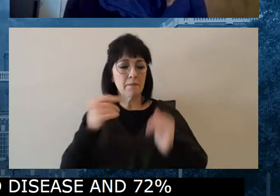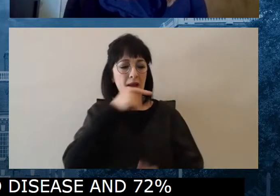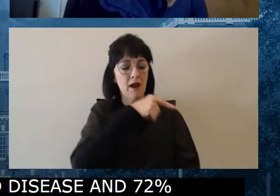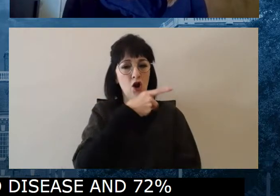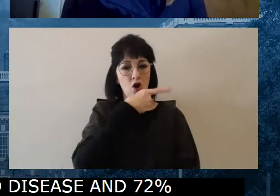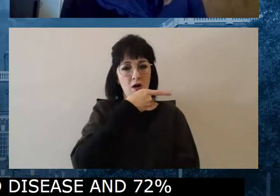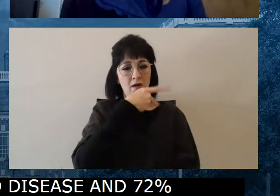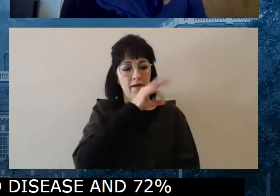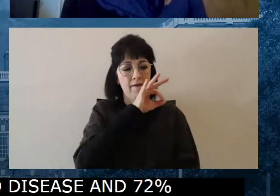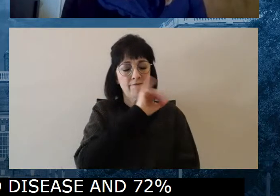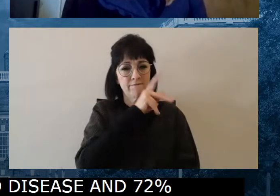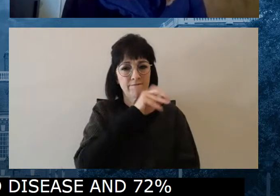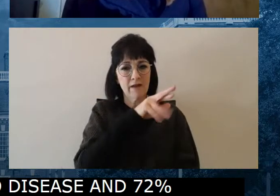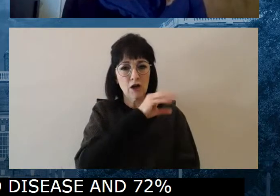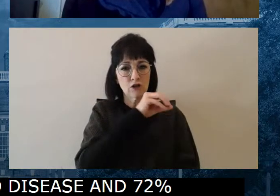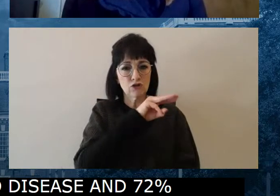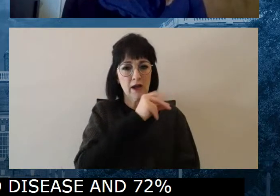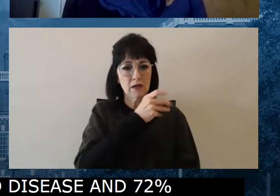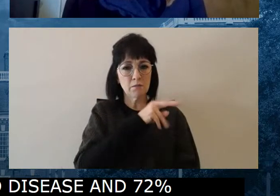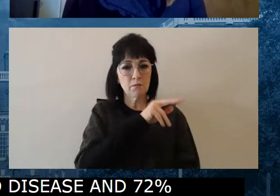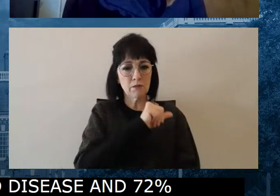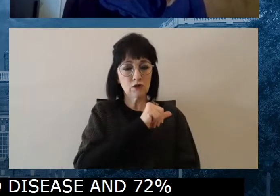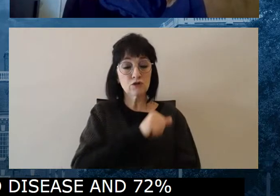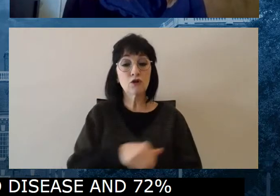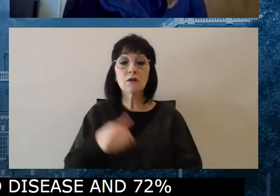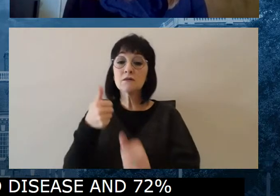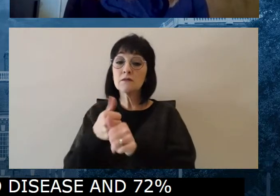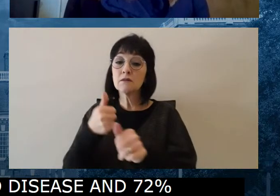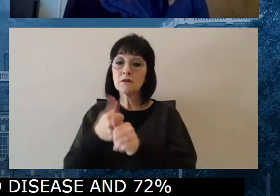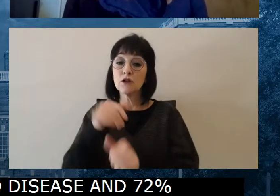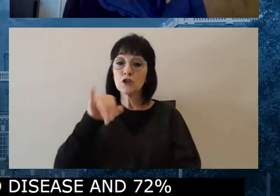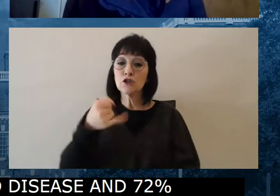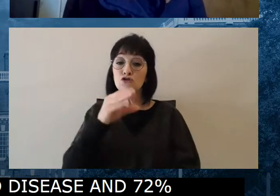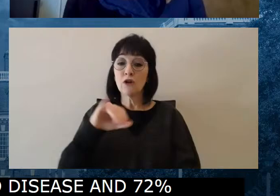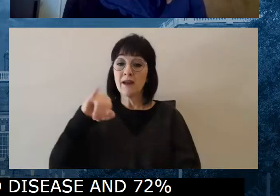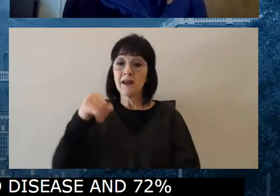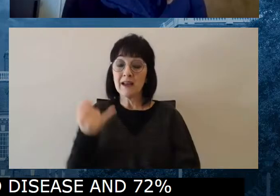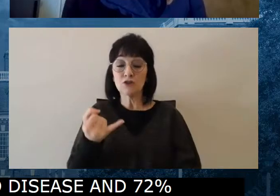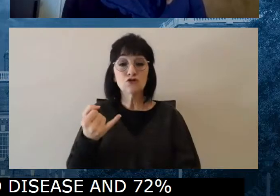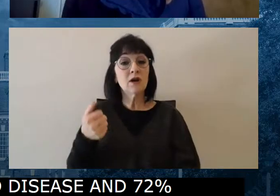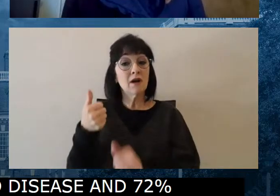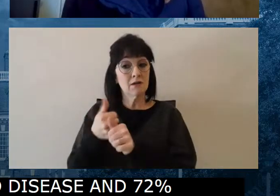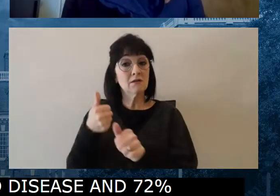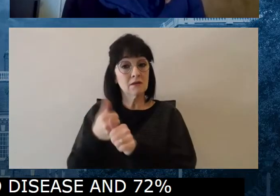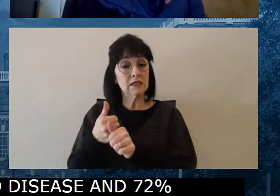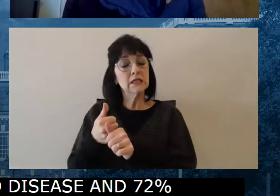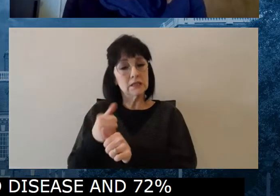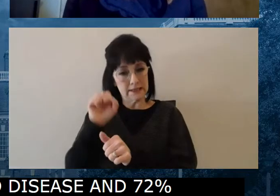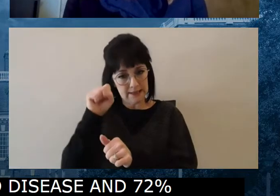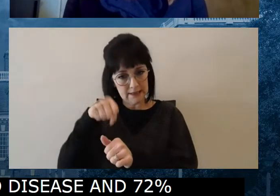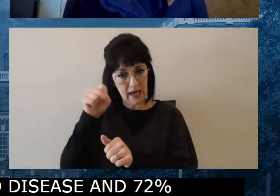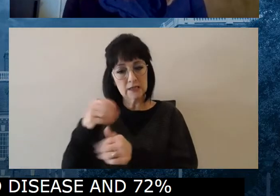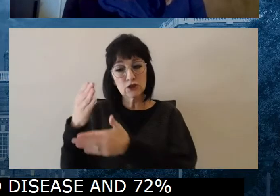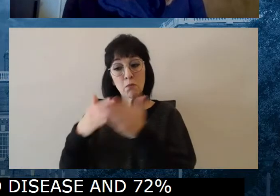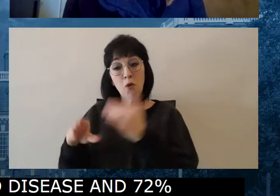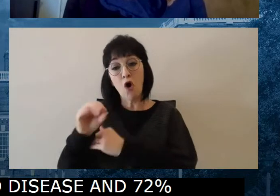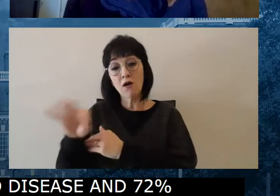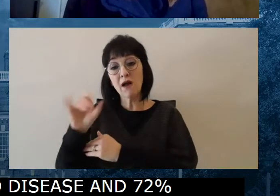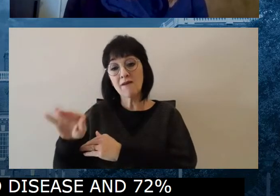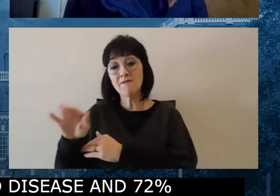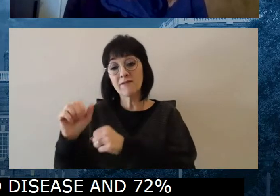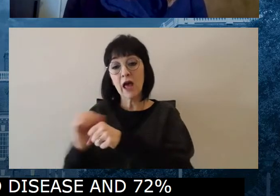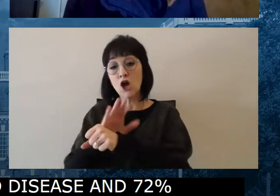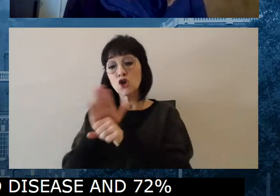vaccine type, a small piece of the coronavirus genetic material is placed into a